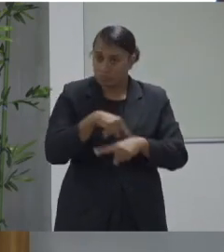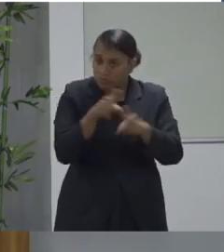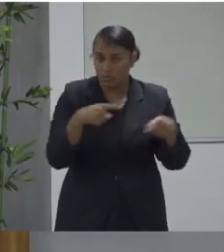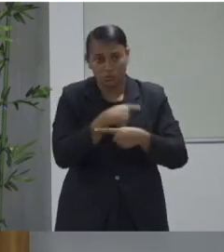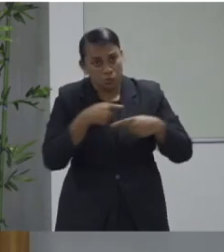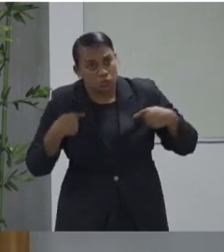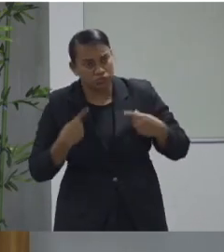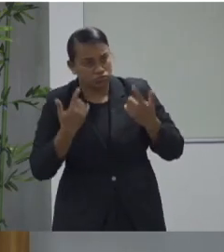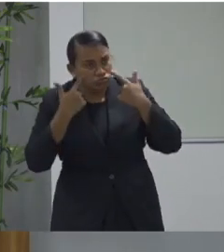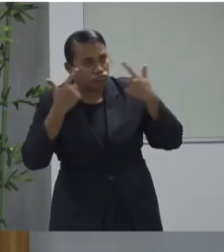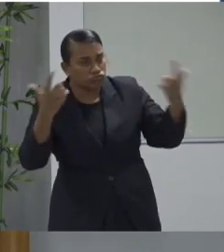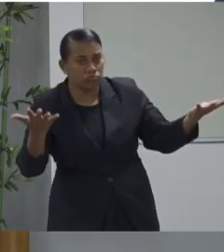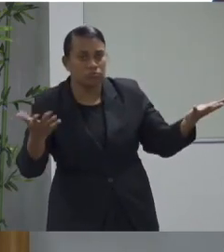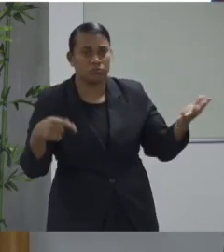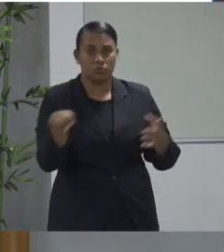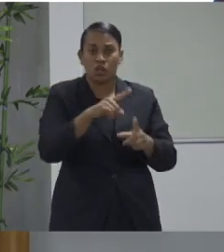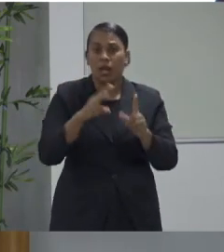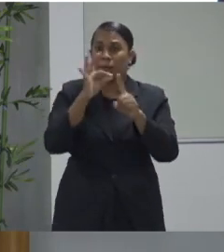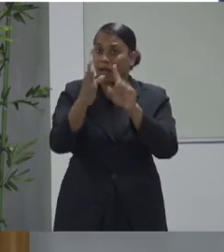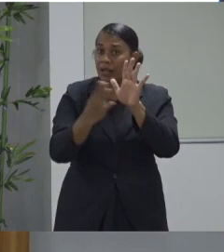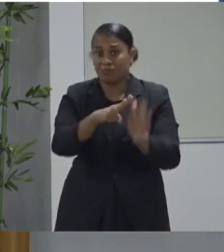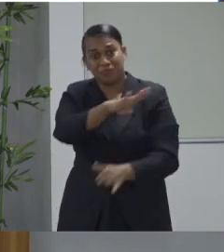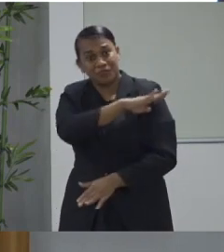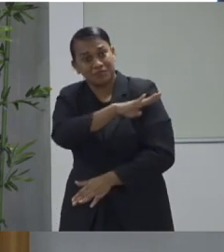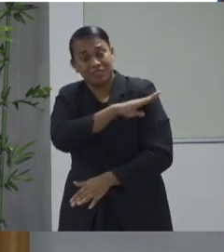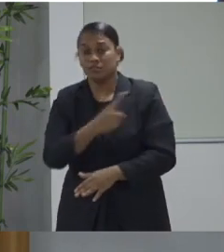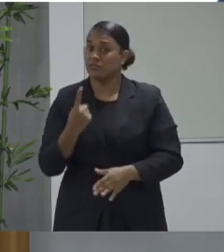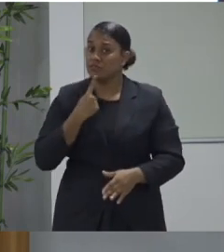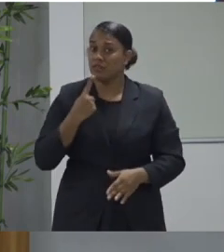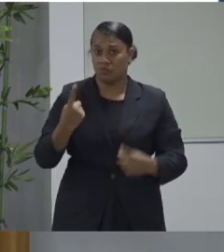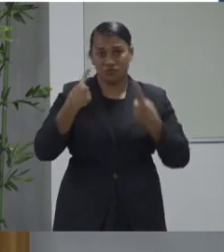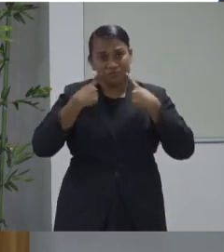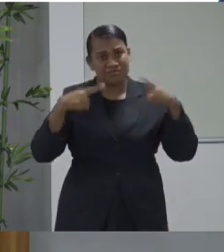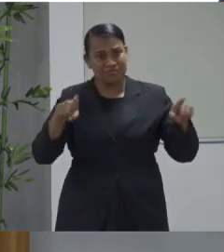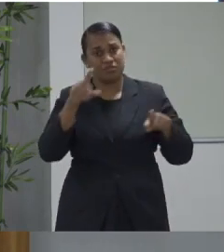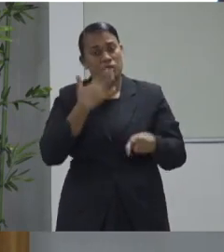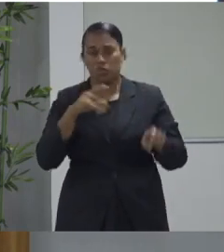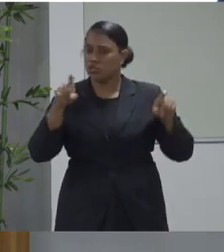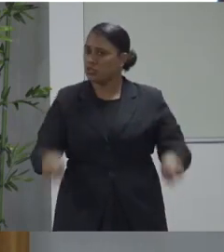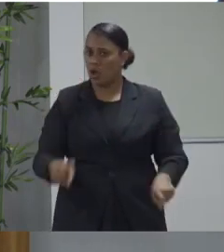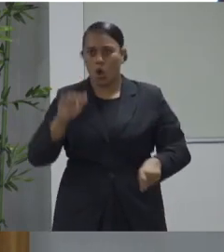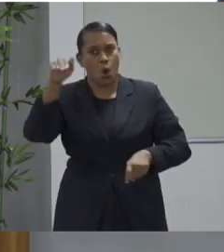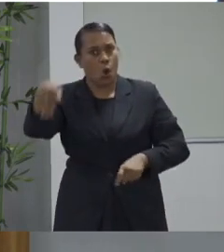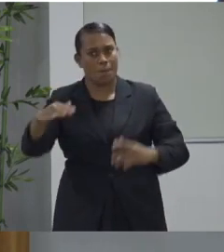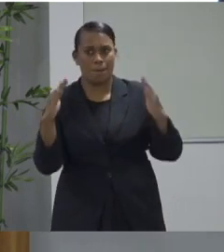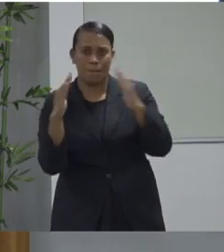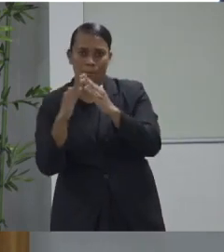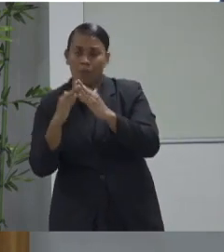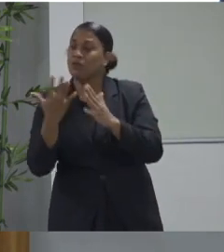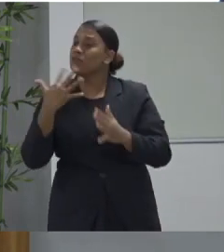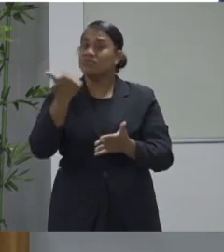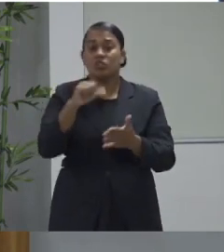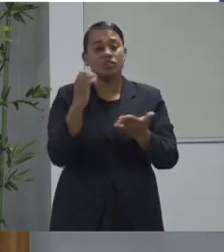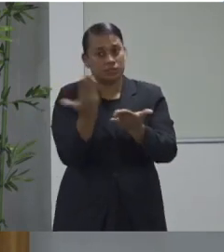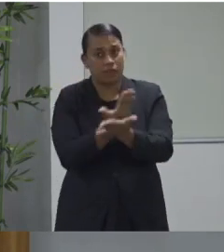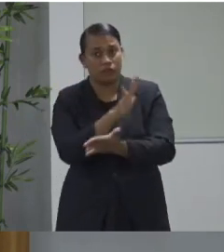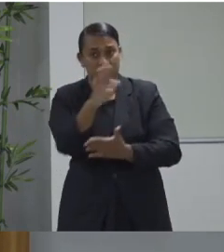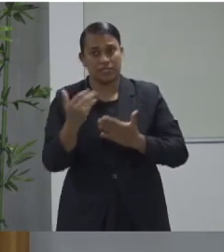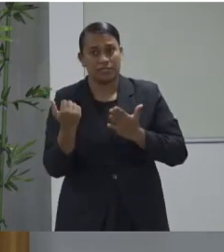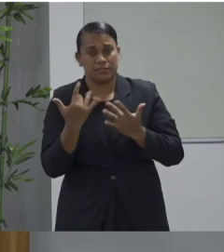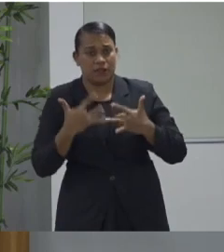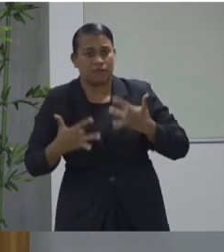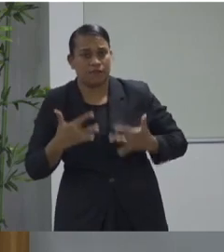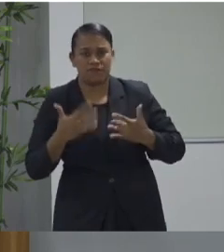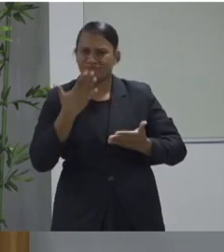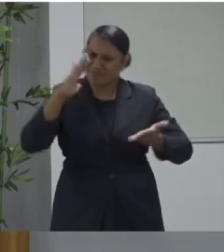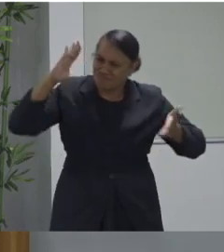message from the Honourable Prime Minister, please stay at home and save lives. Minimize the opportunity for